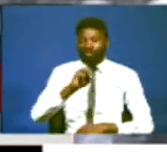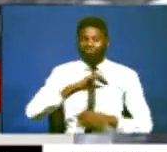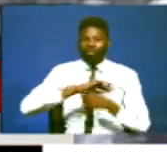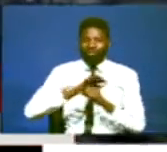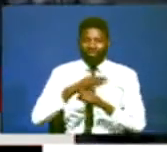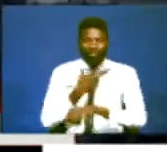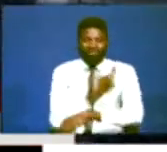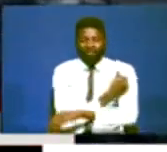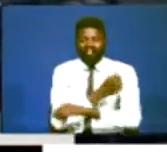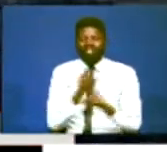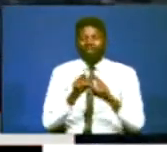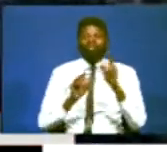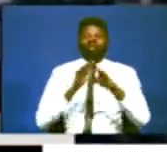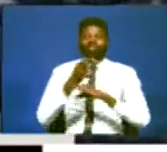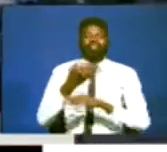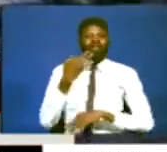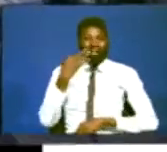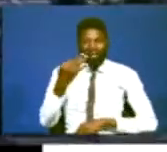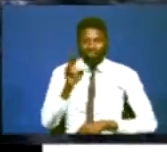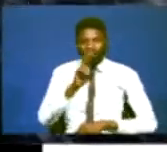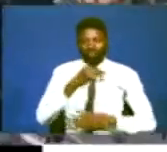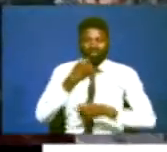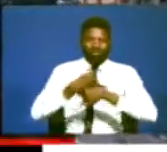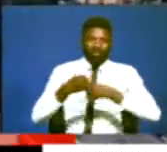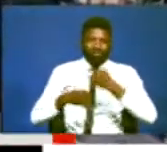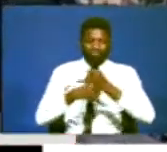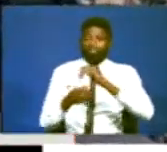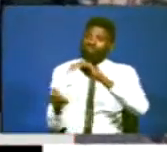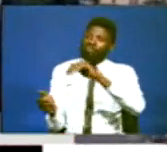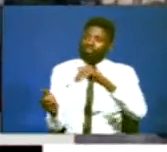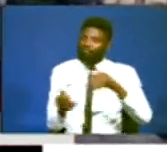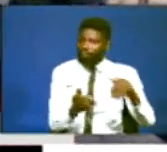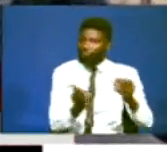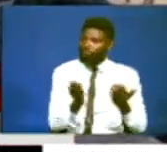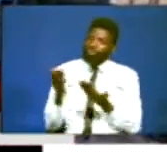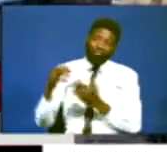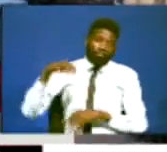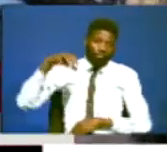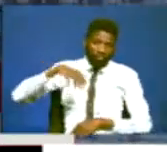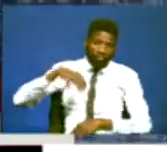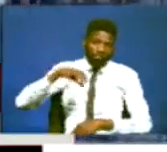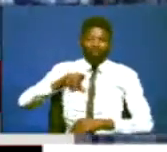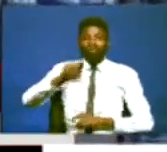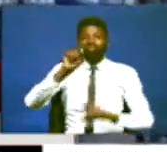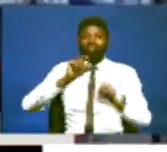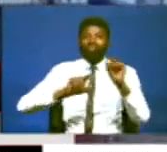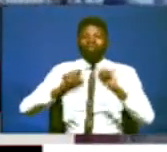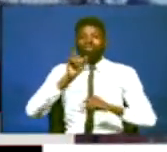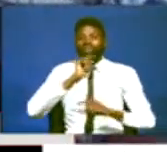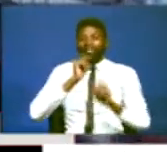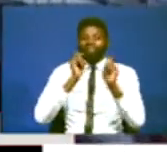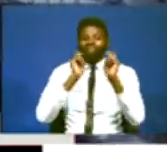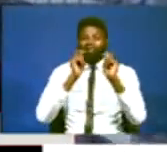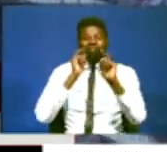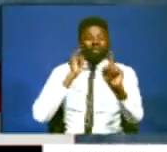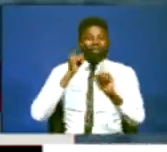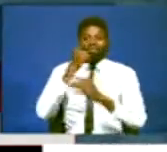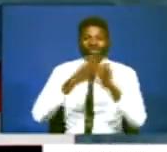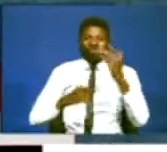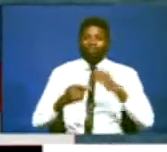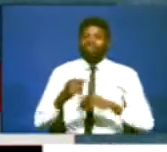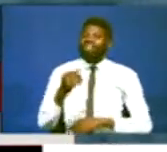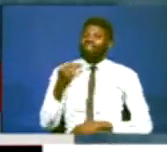infrastructure. Finally, the Democratic Republic of Congo has selected tenders to operate 3 gas blocks in